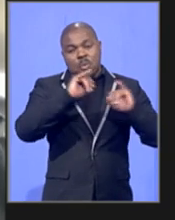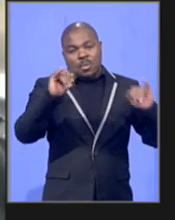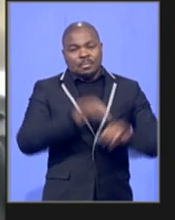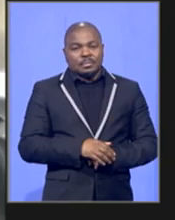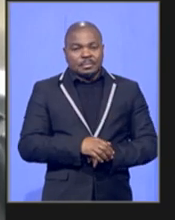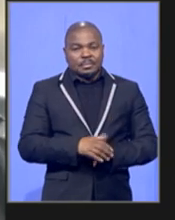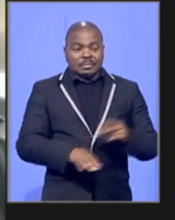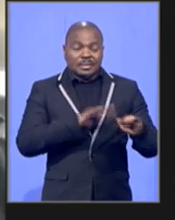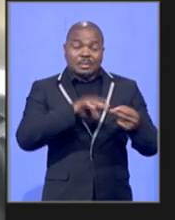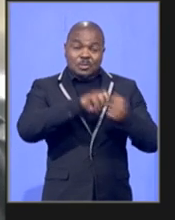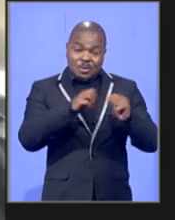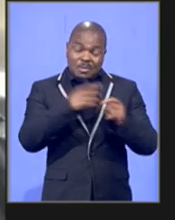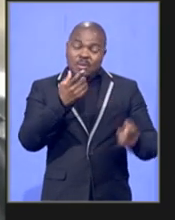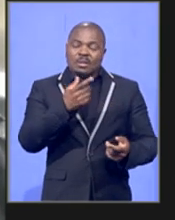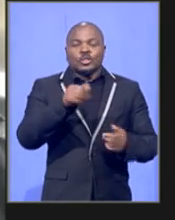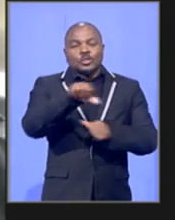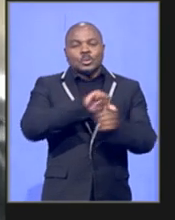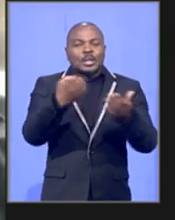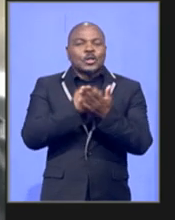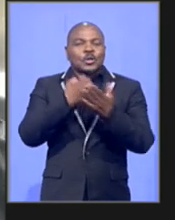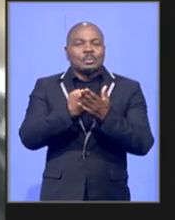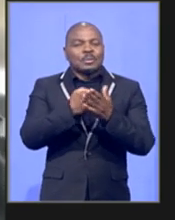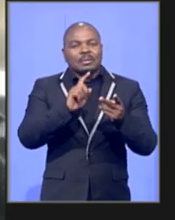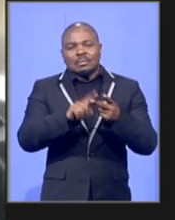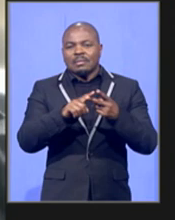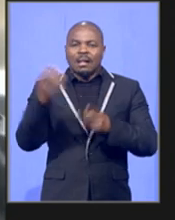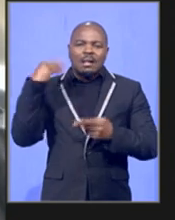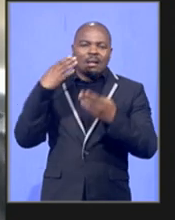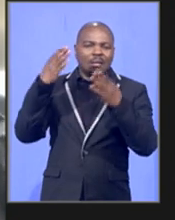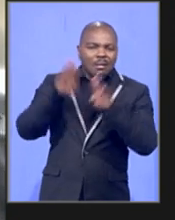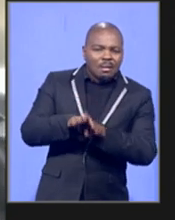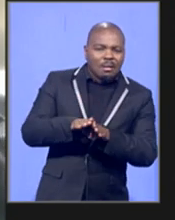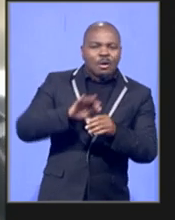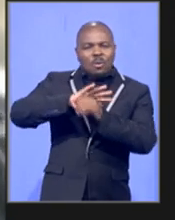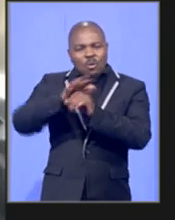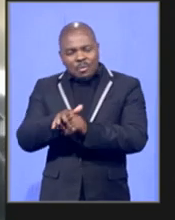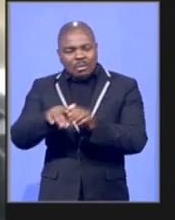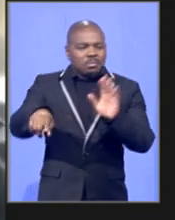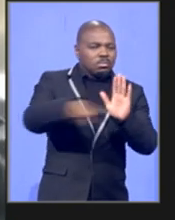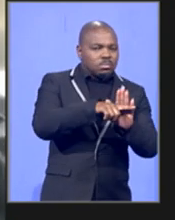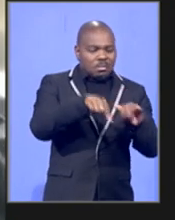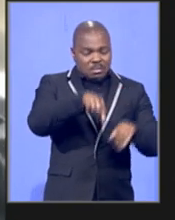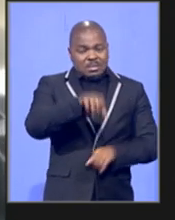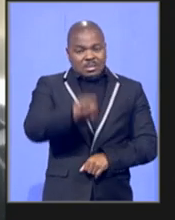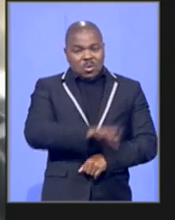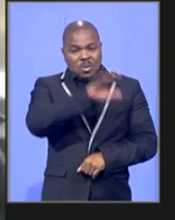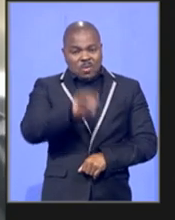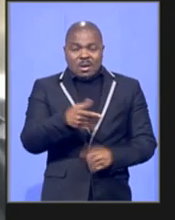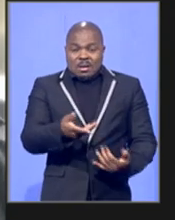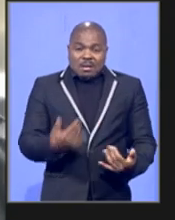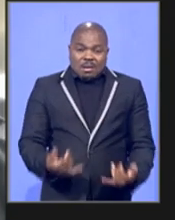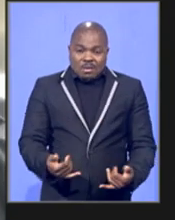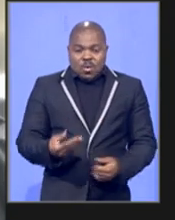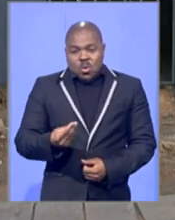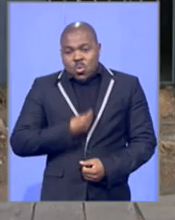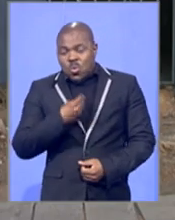attributed to the socioeconomic impact, you know, I guess of the lockdown of COVID-19 and I guess of where we are as a country right now with the rising